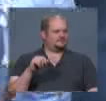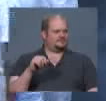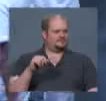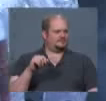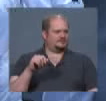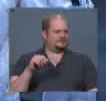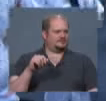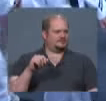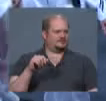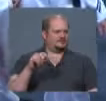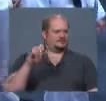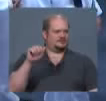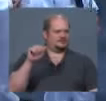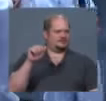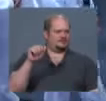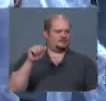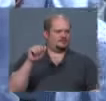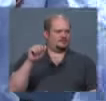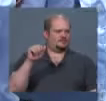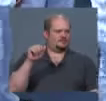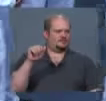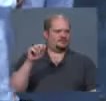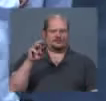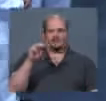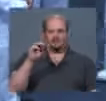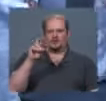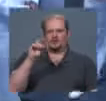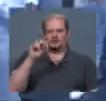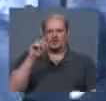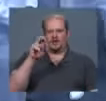Lieutenant Junior Grade Dyer from Mountain Berg, Arkansas.